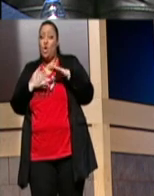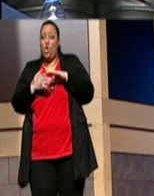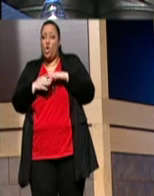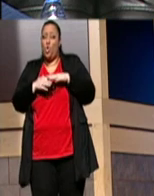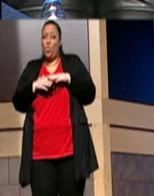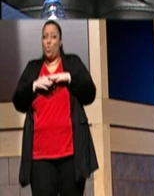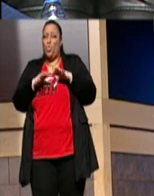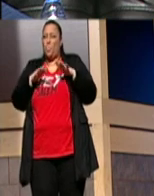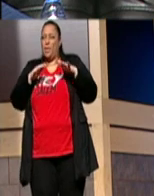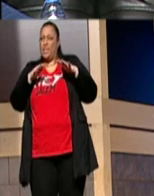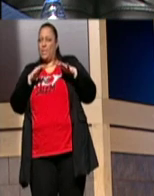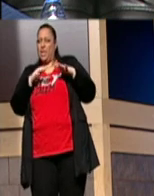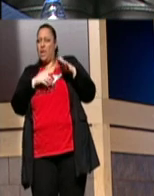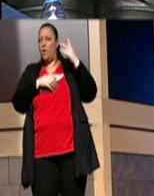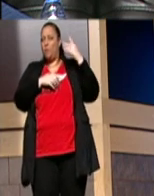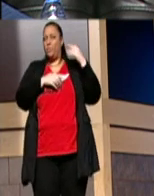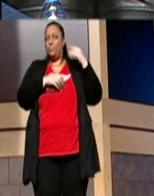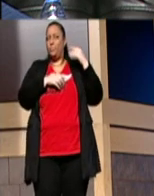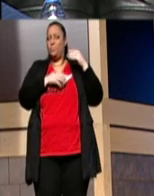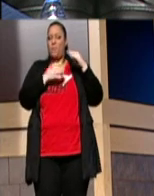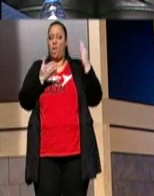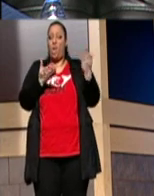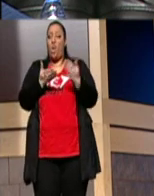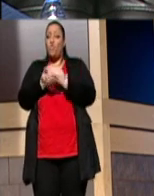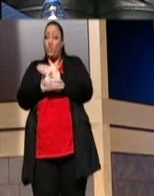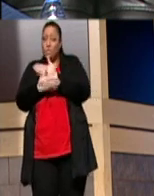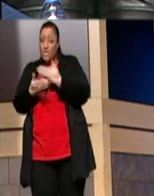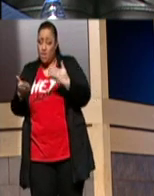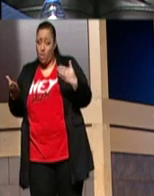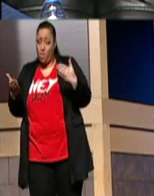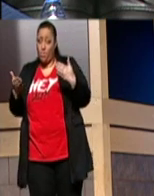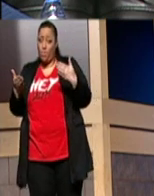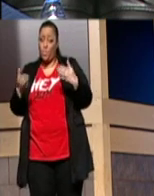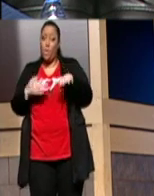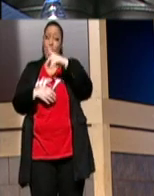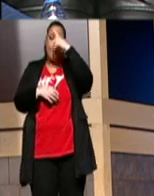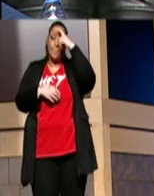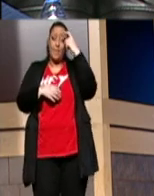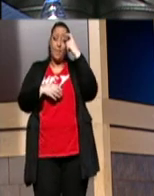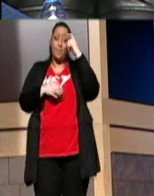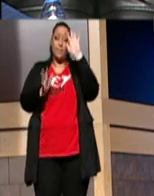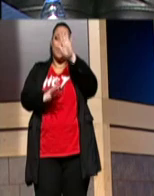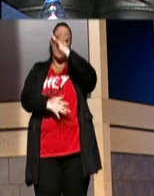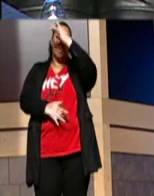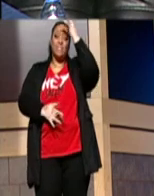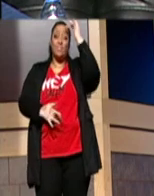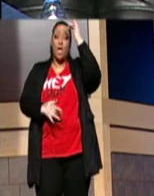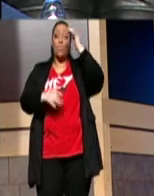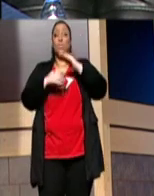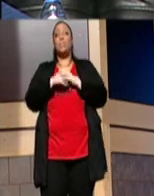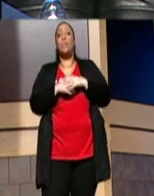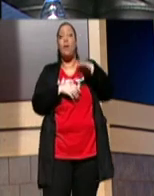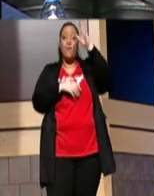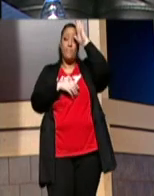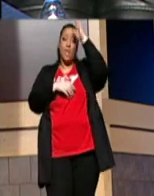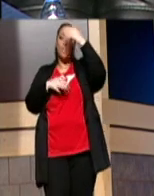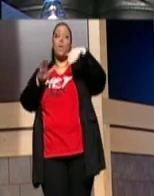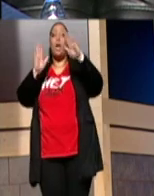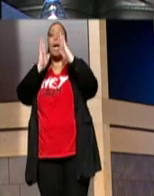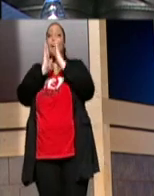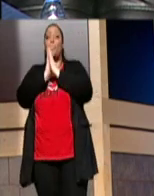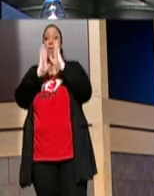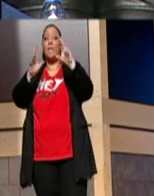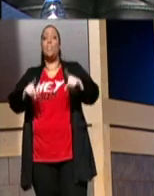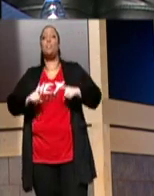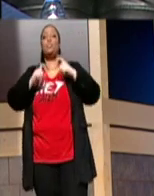Lord God, of losing everything, Lord, because of this virus. Father, I pray that you